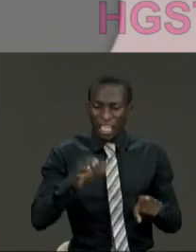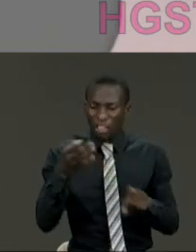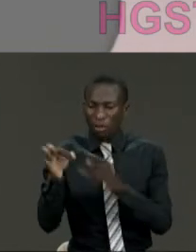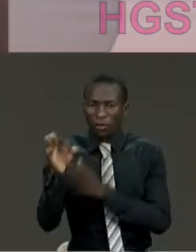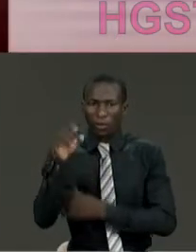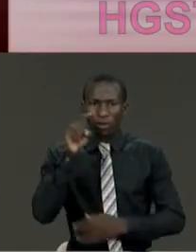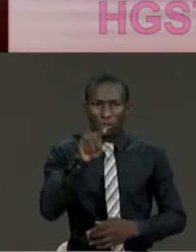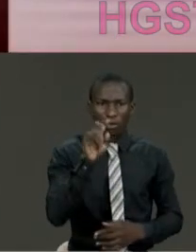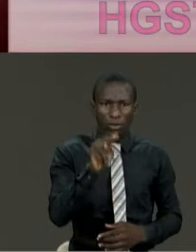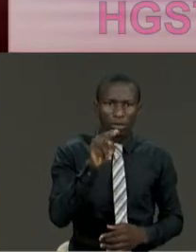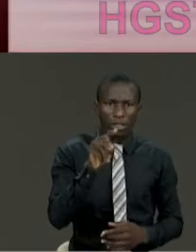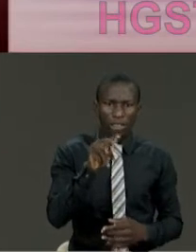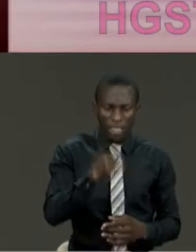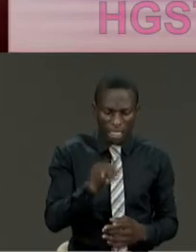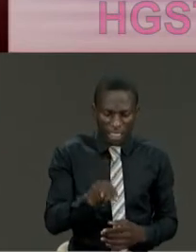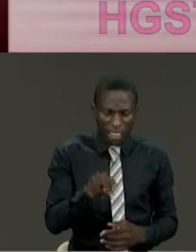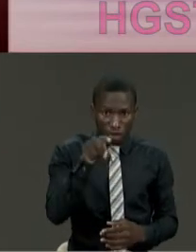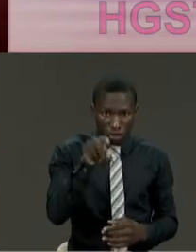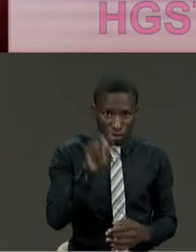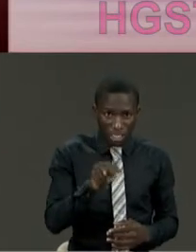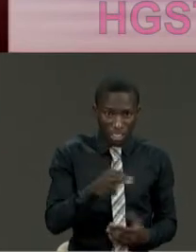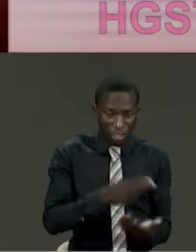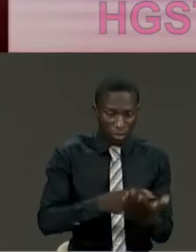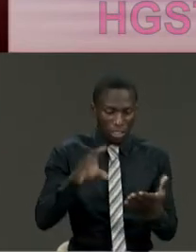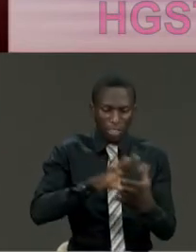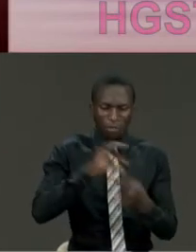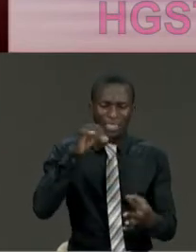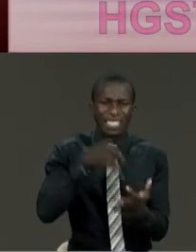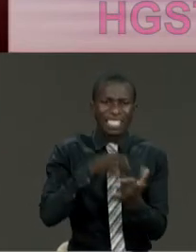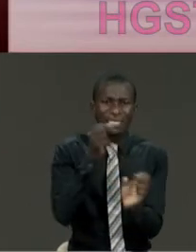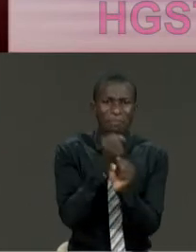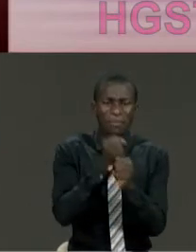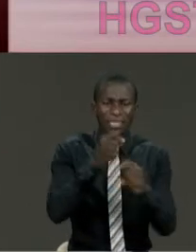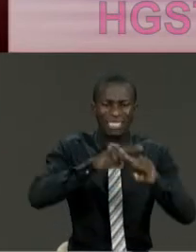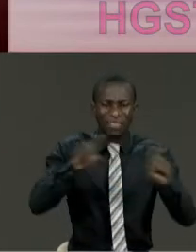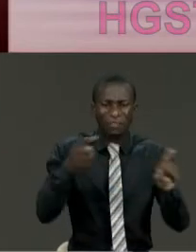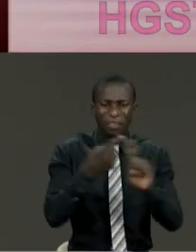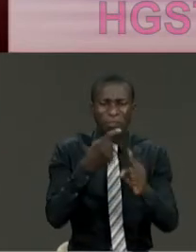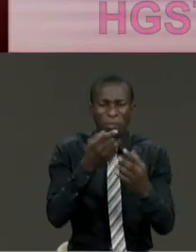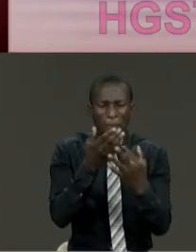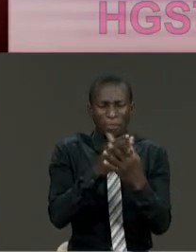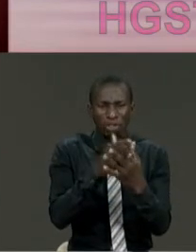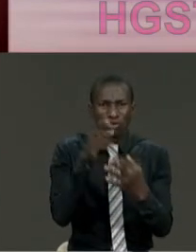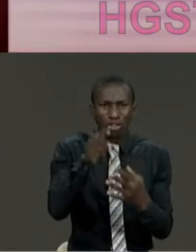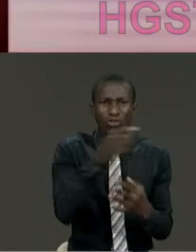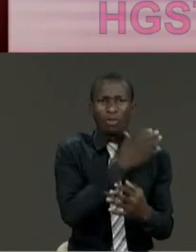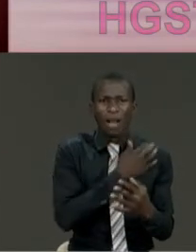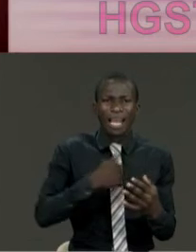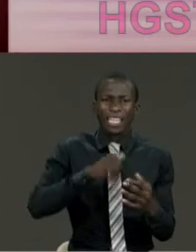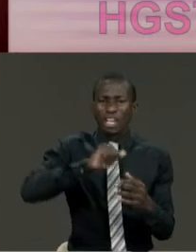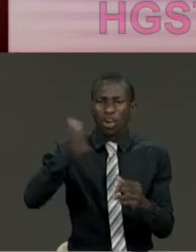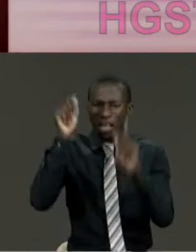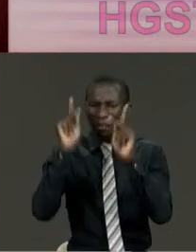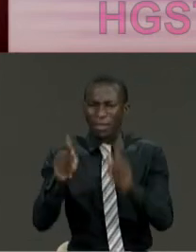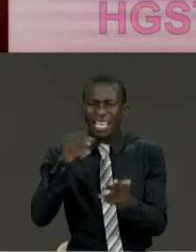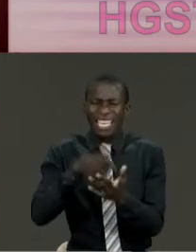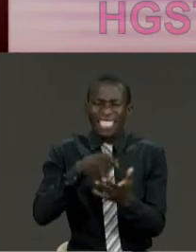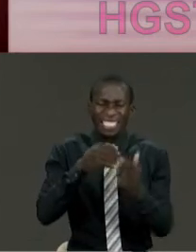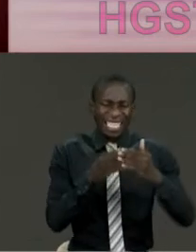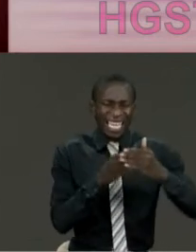Spirit. So that he made the difference between you and an ordinary person. He guides you, he directs you, he leads you, he reveals things to